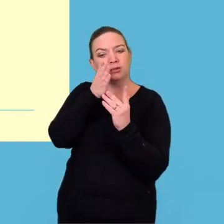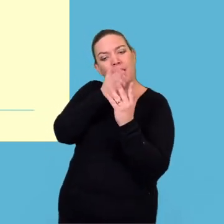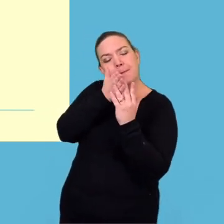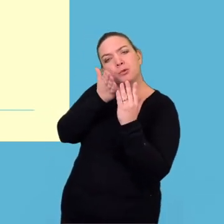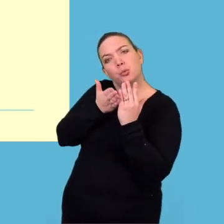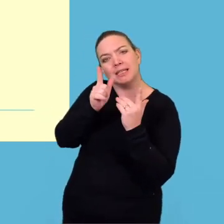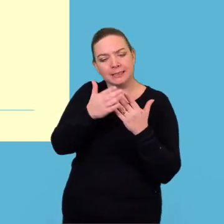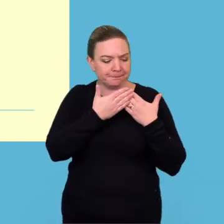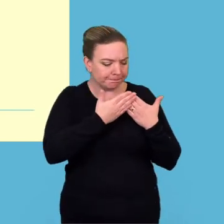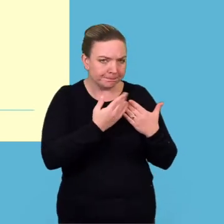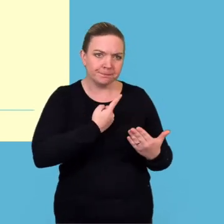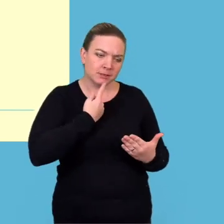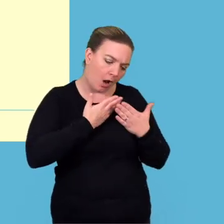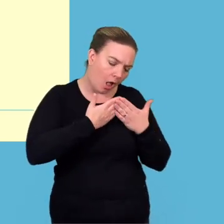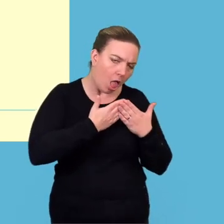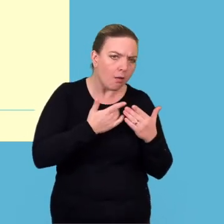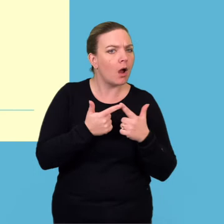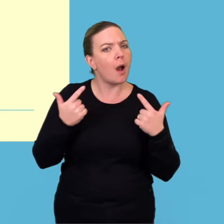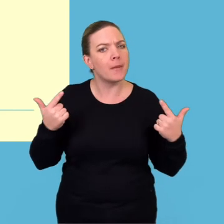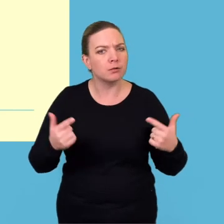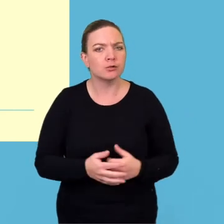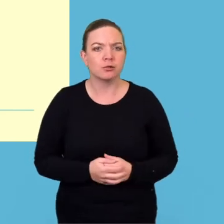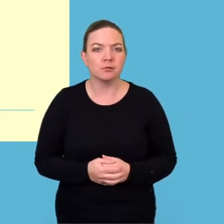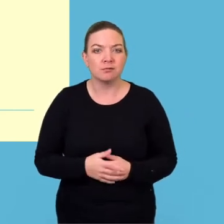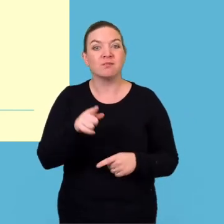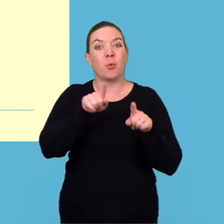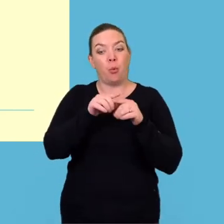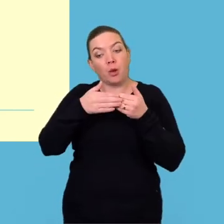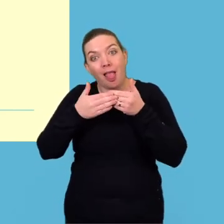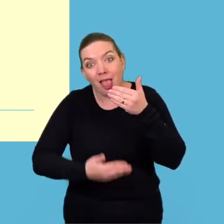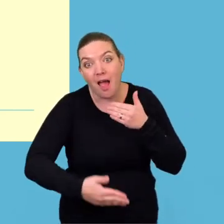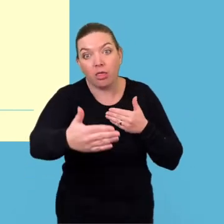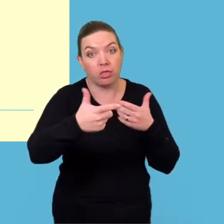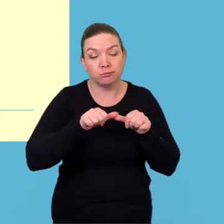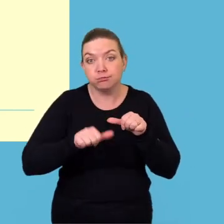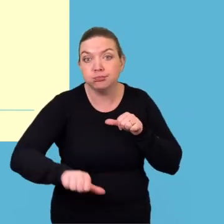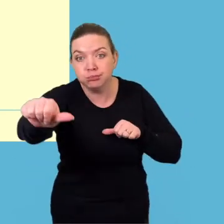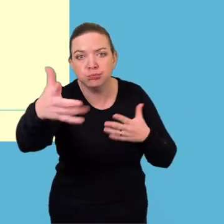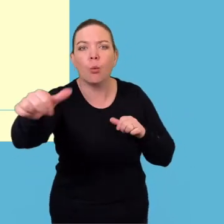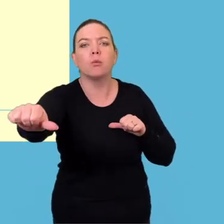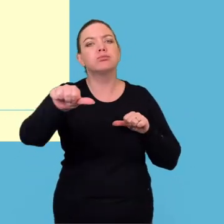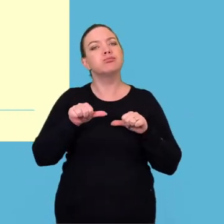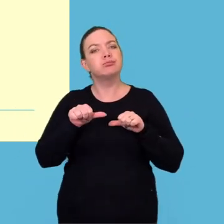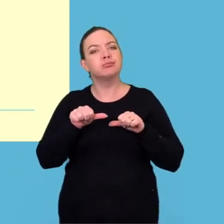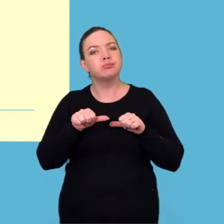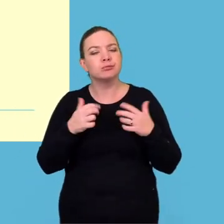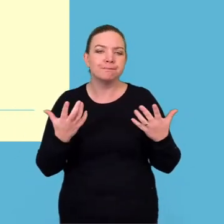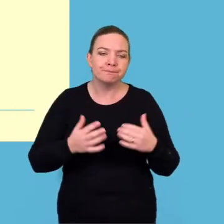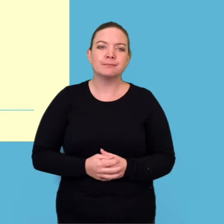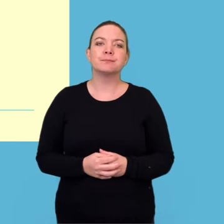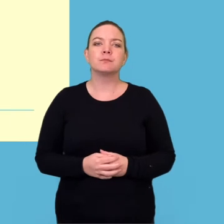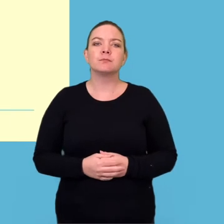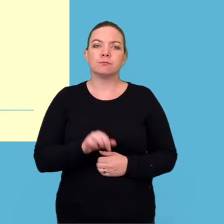between. It will also affect the total length of time that you'll be studying the course for altogether. What you choose